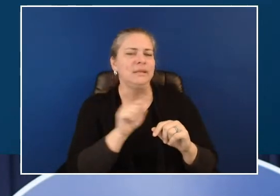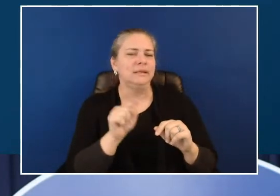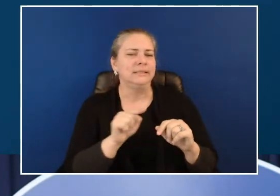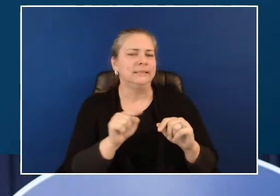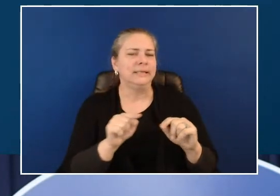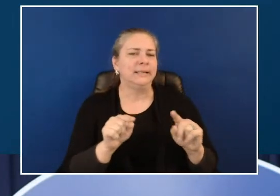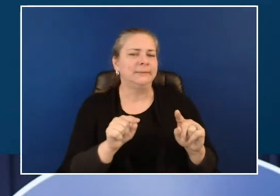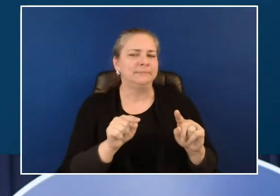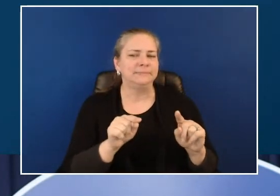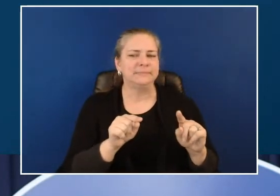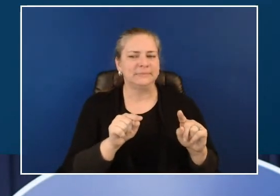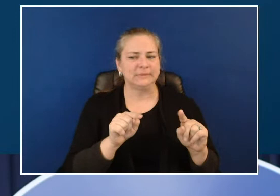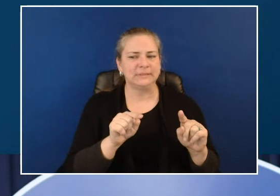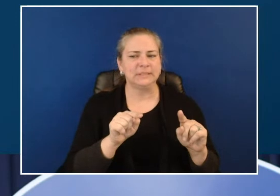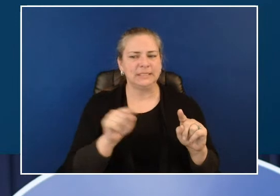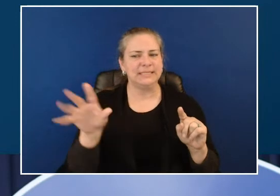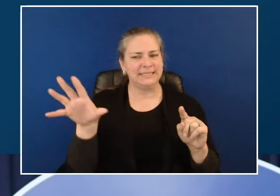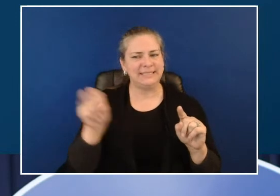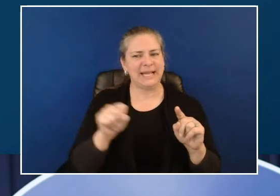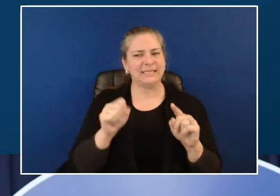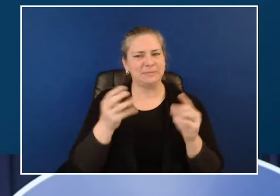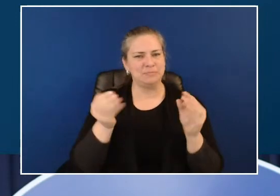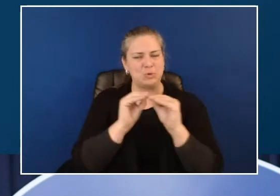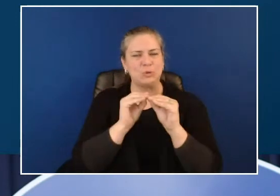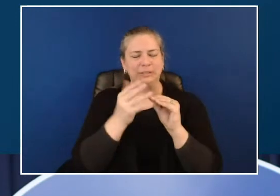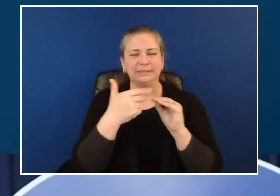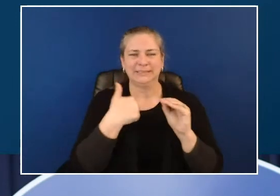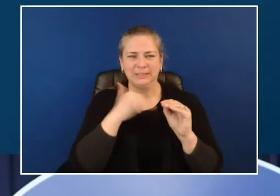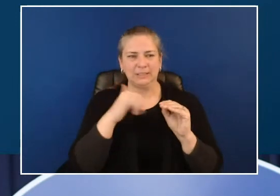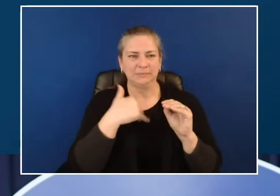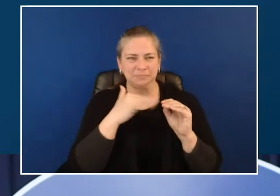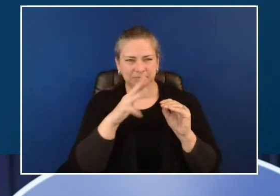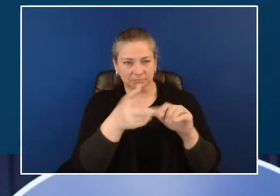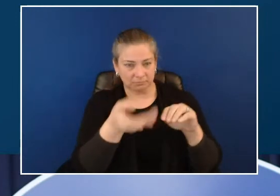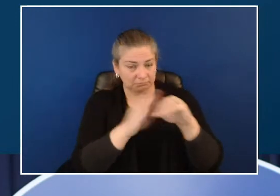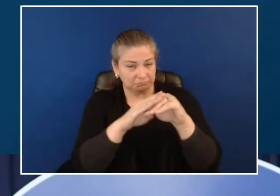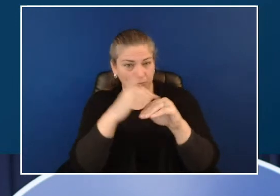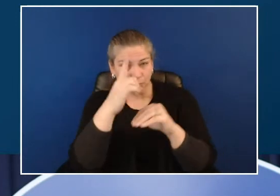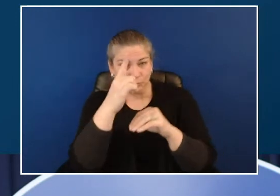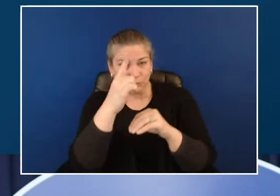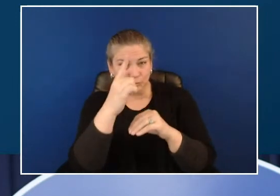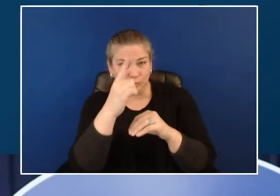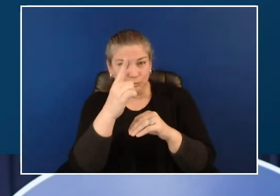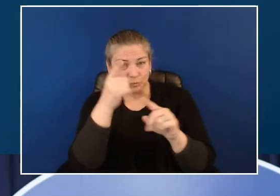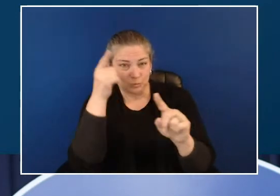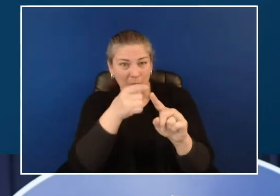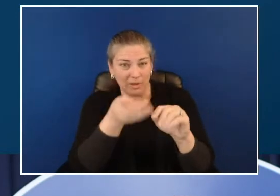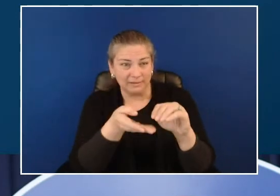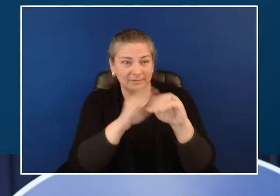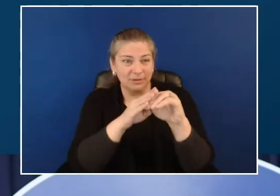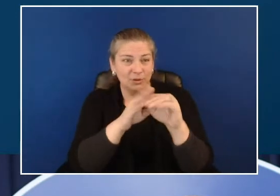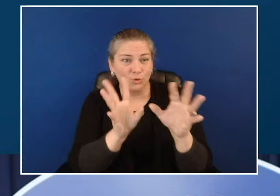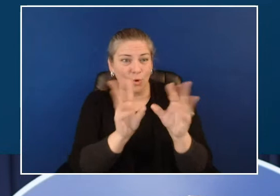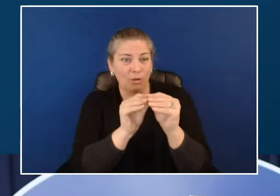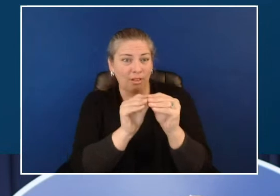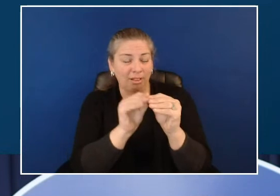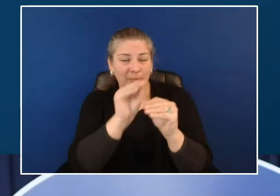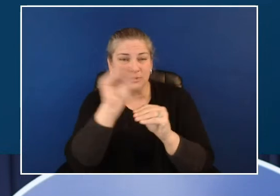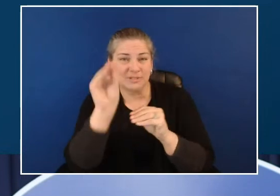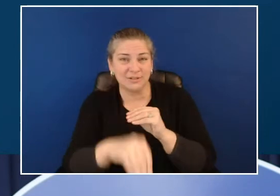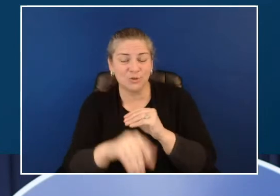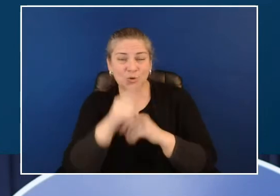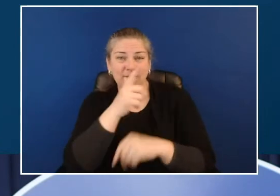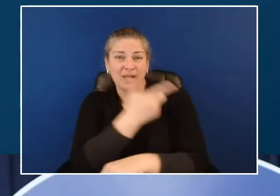really something, and it takes that much more. We've now gone up a point in total percentage vaccinated for those that